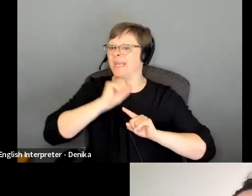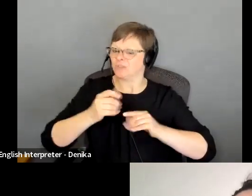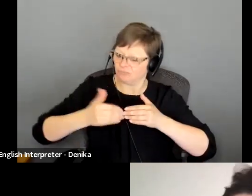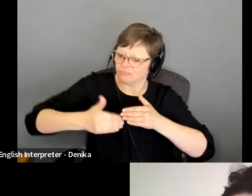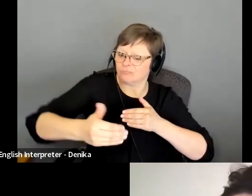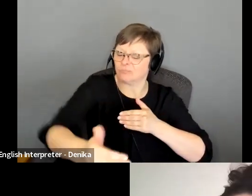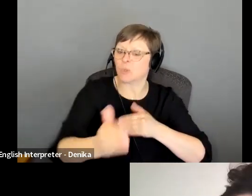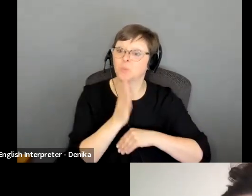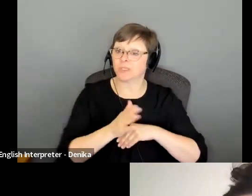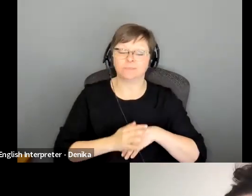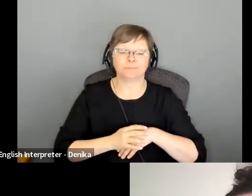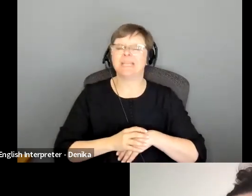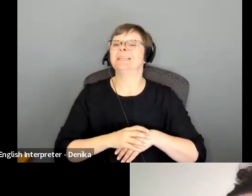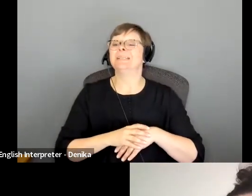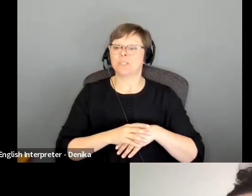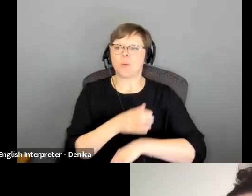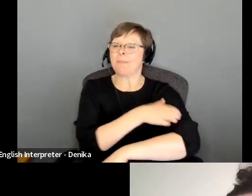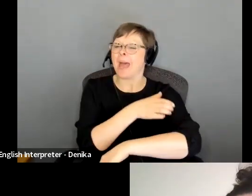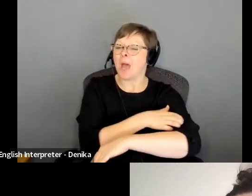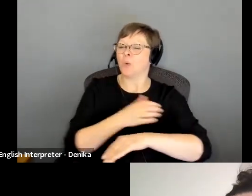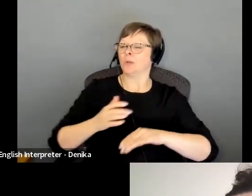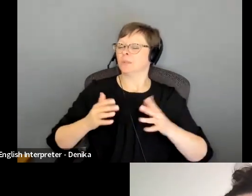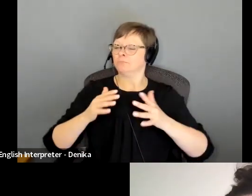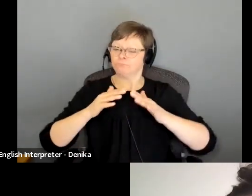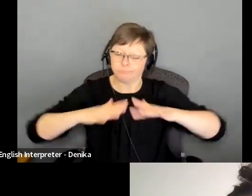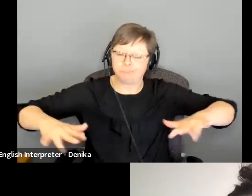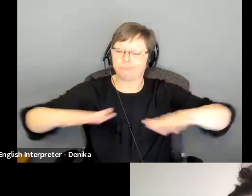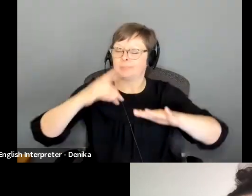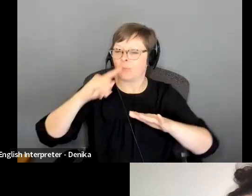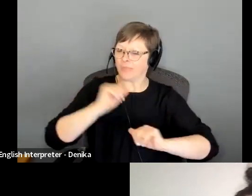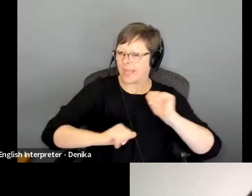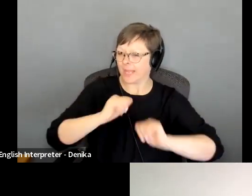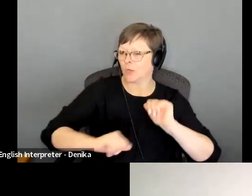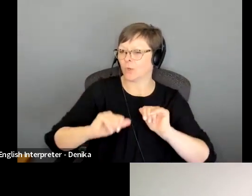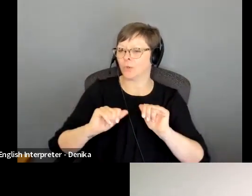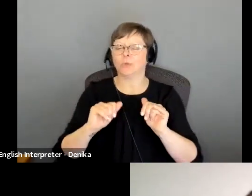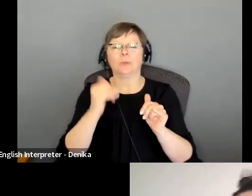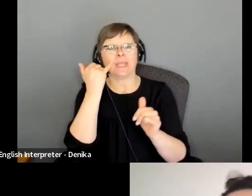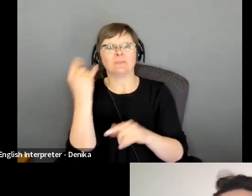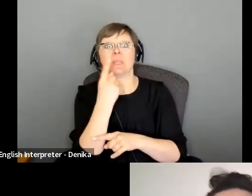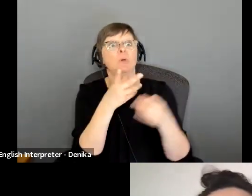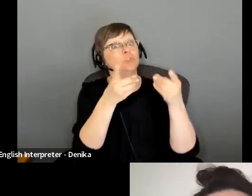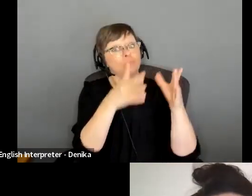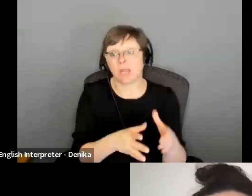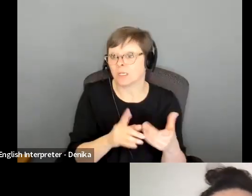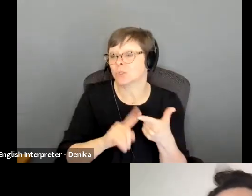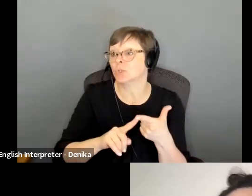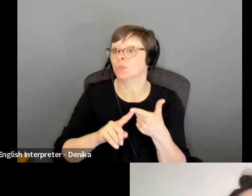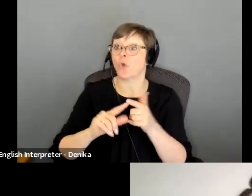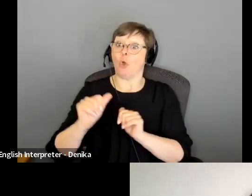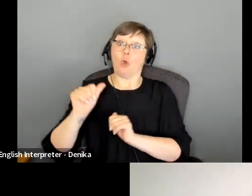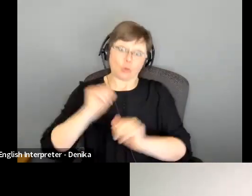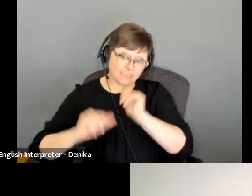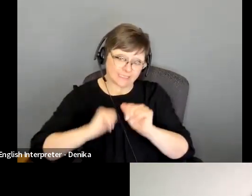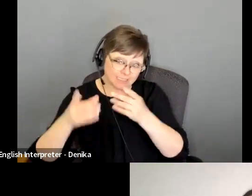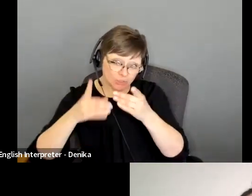And so the power dynamics in theater that we've started to dig into, how assigned roles, like whether someone's a director or an artistic director or